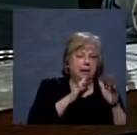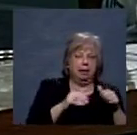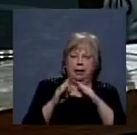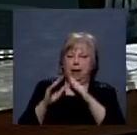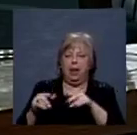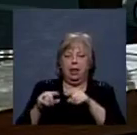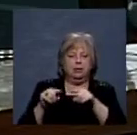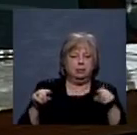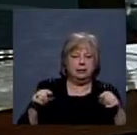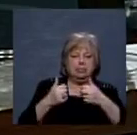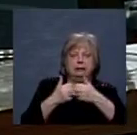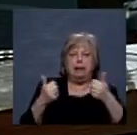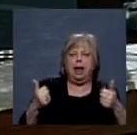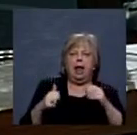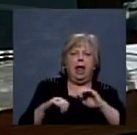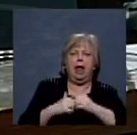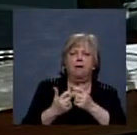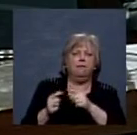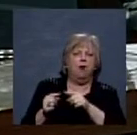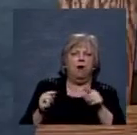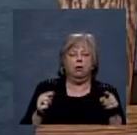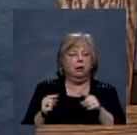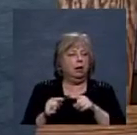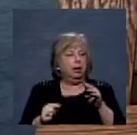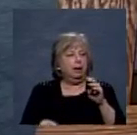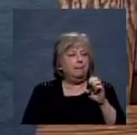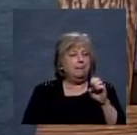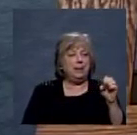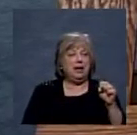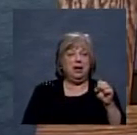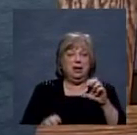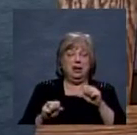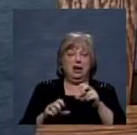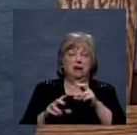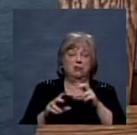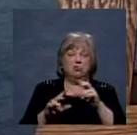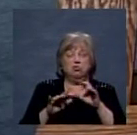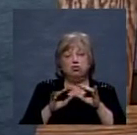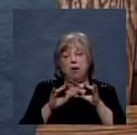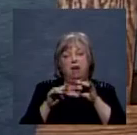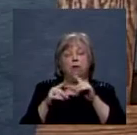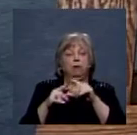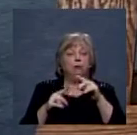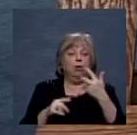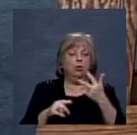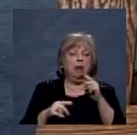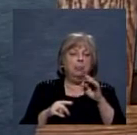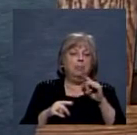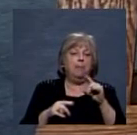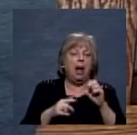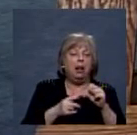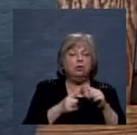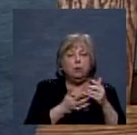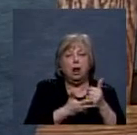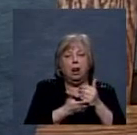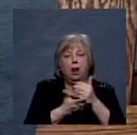require? Well, considering that bees will travel up to 3 miles away from their hive to collect nectar or